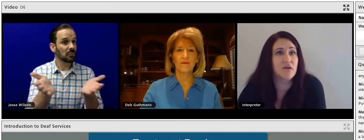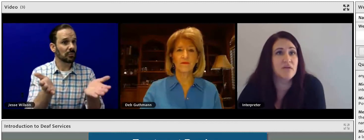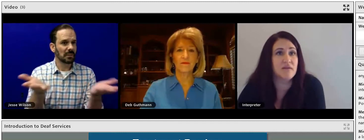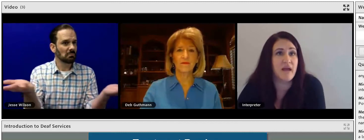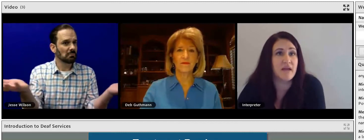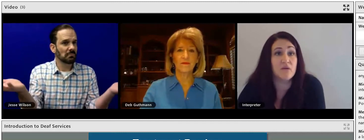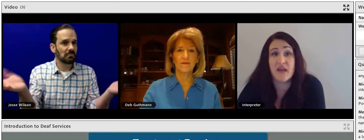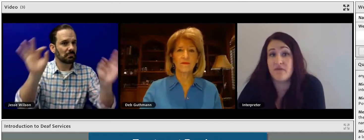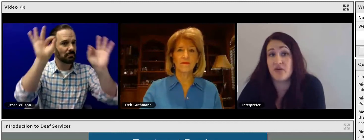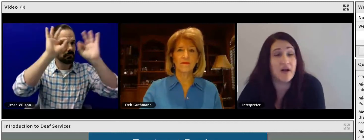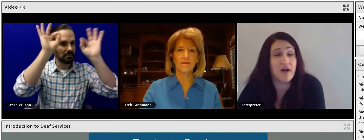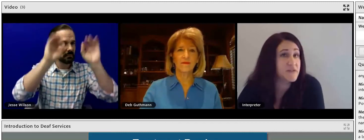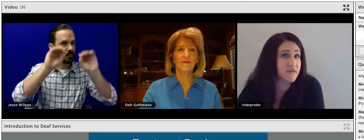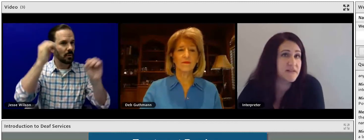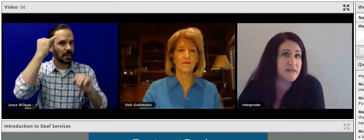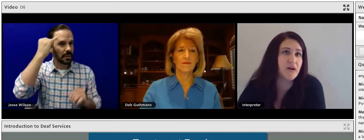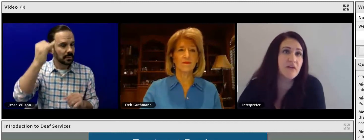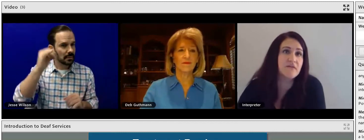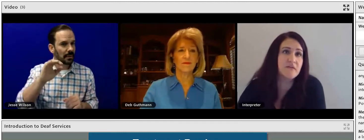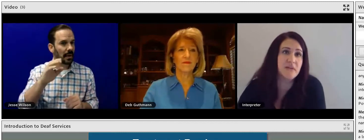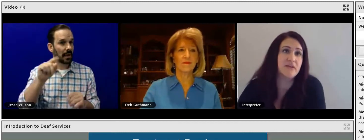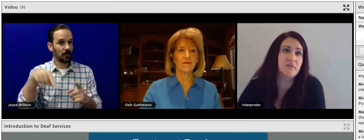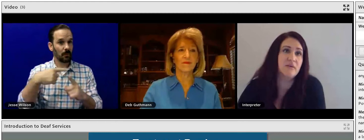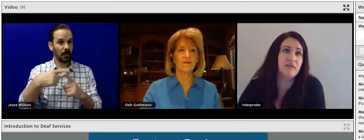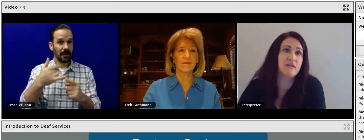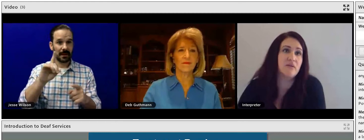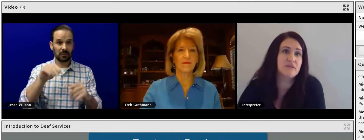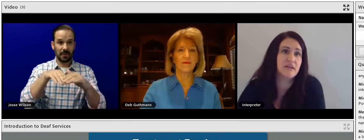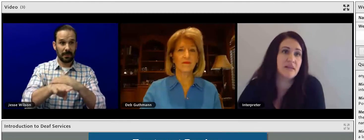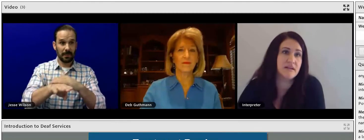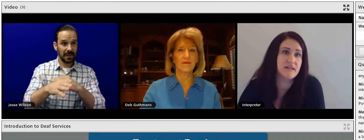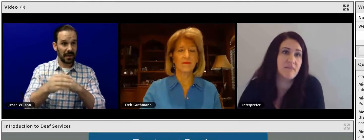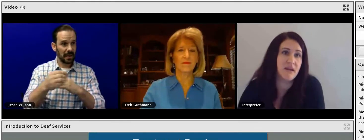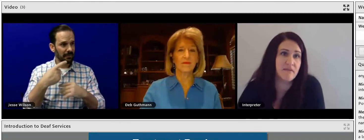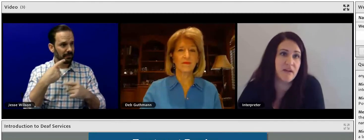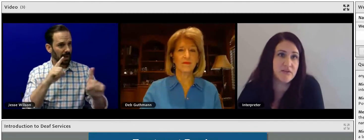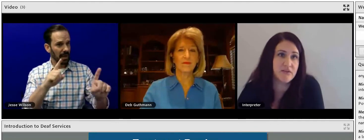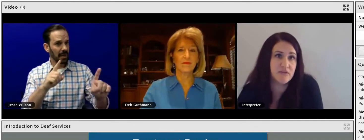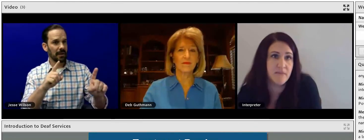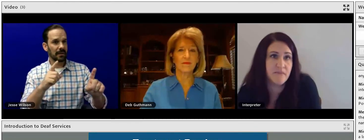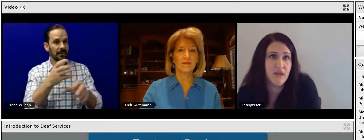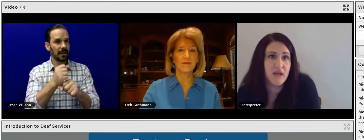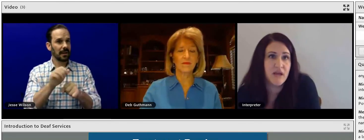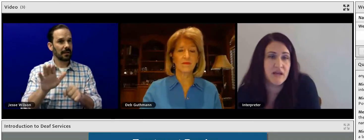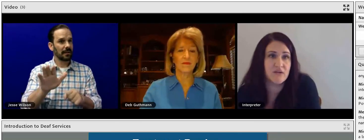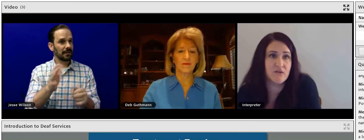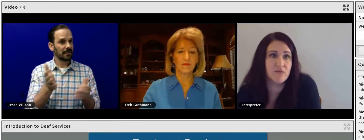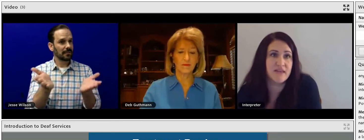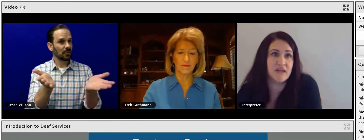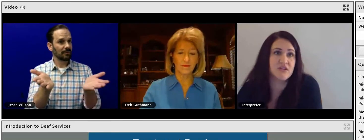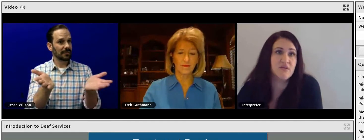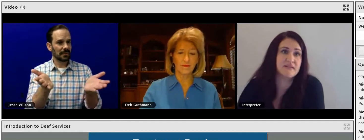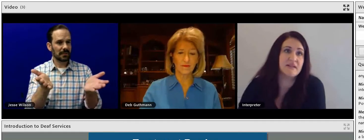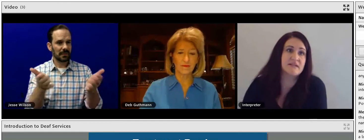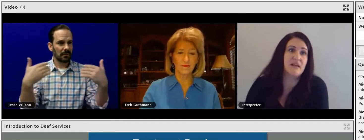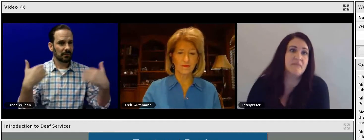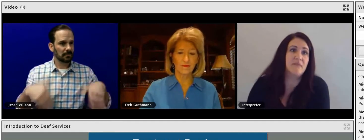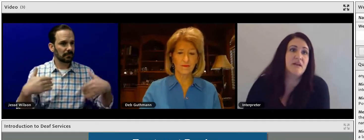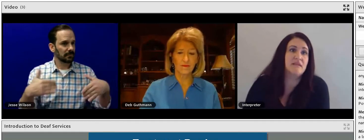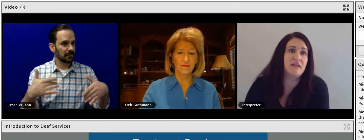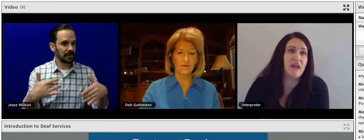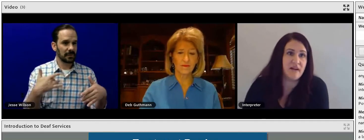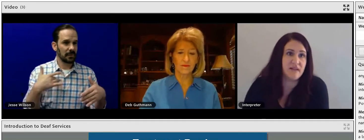treatment or the like, or behavioral health services. They're unfamiliar with those things that might be available to them. And so when they